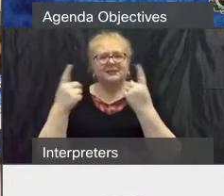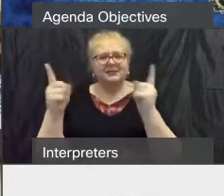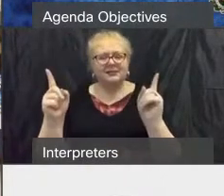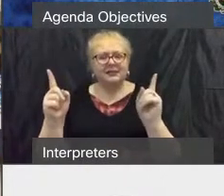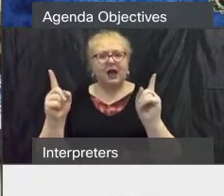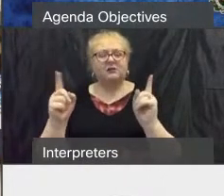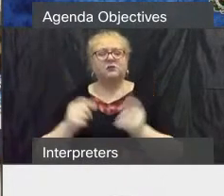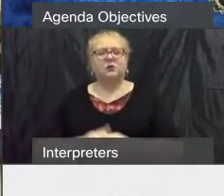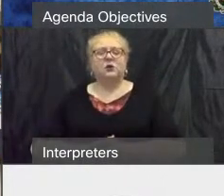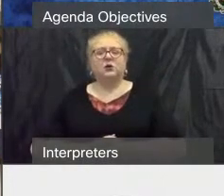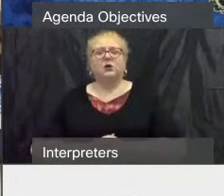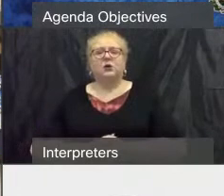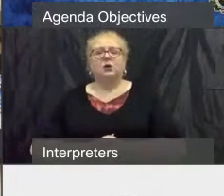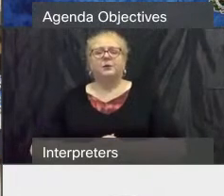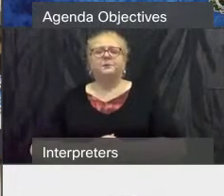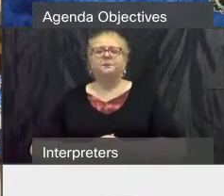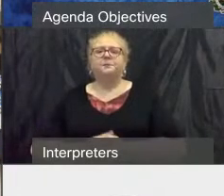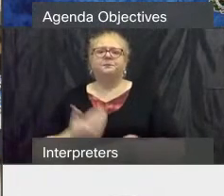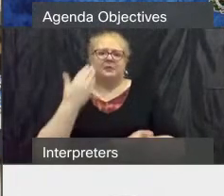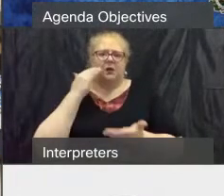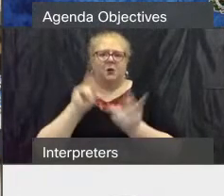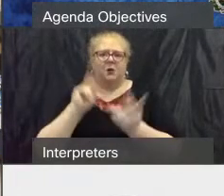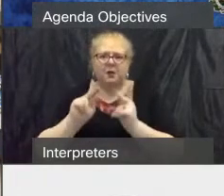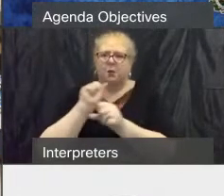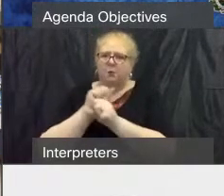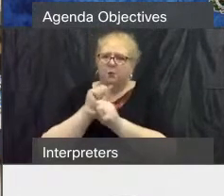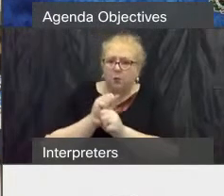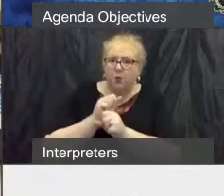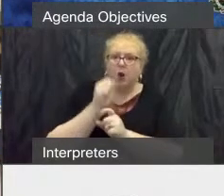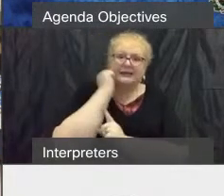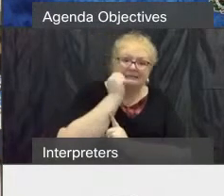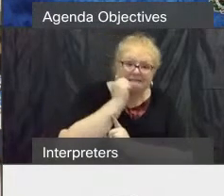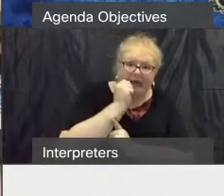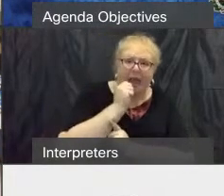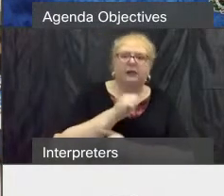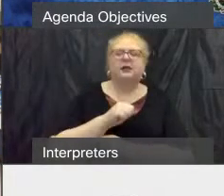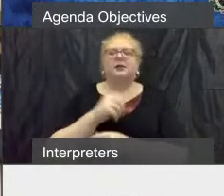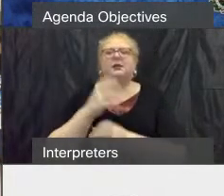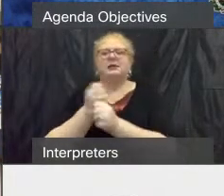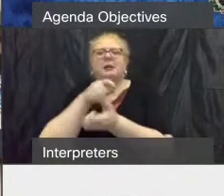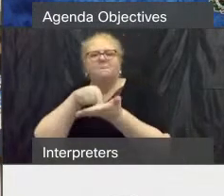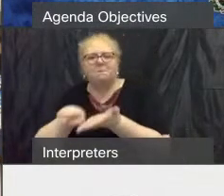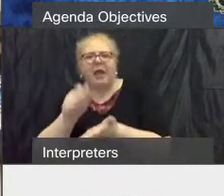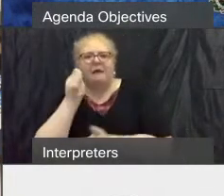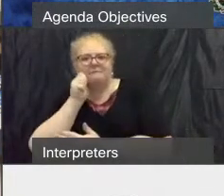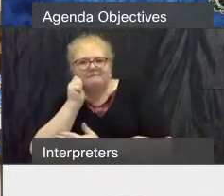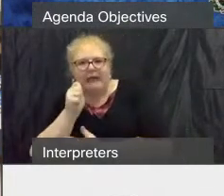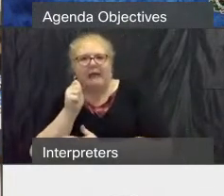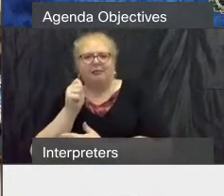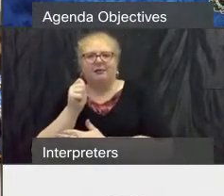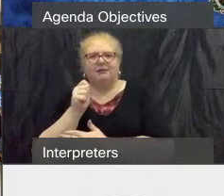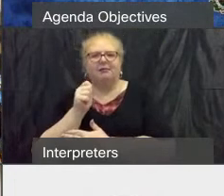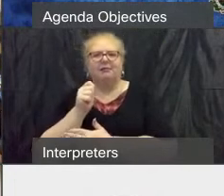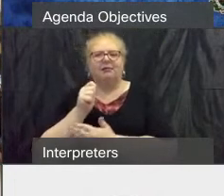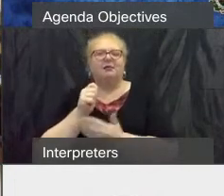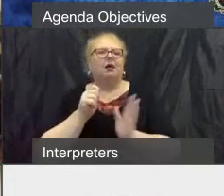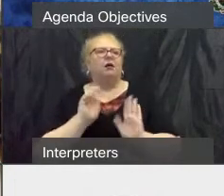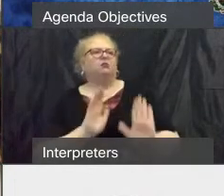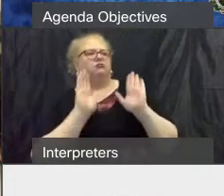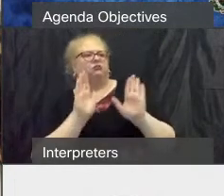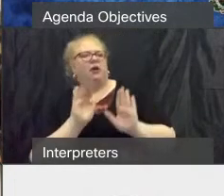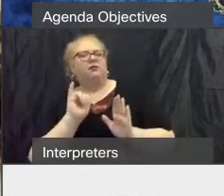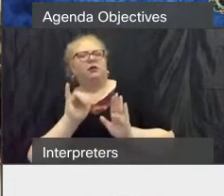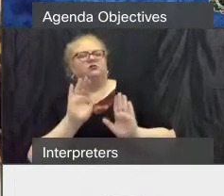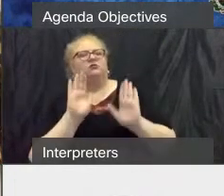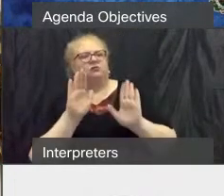they'll work daily and they'll get paid daily. Great. And I'm great. I'm glad you're thinking about that. You guys have been looking about that because